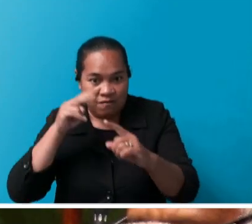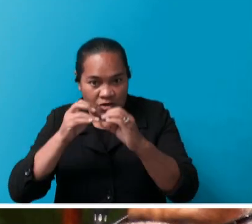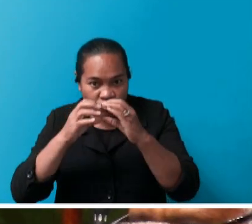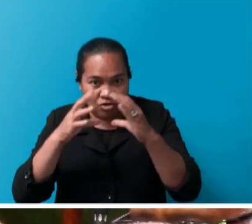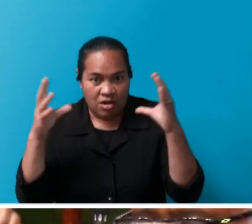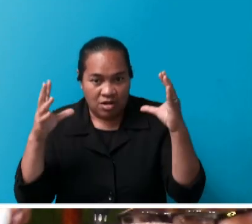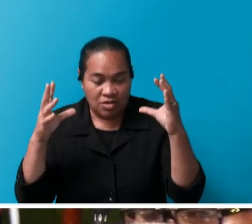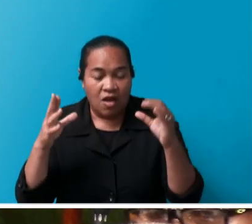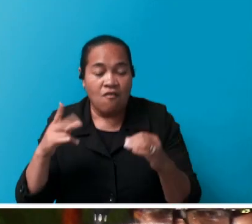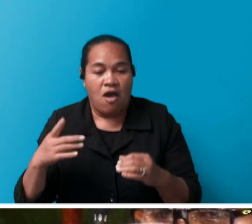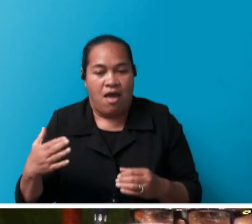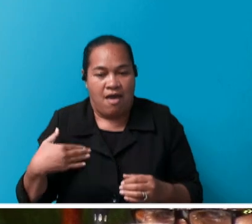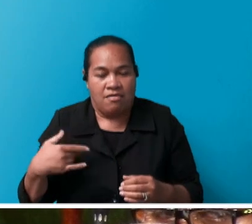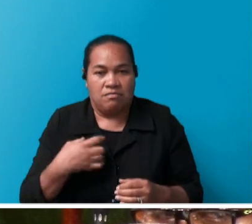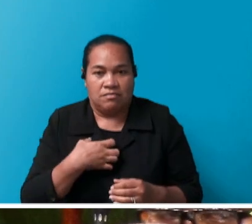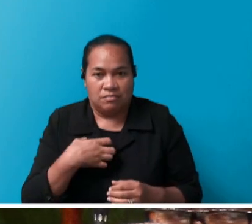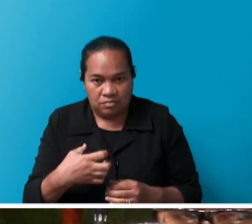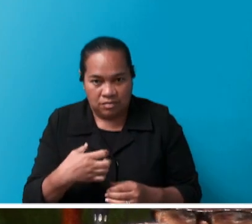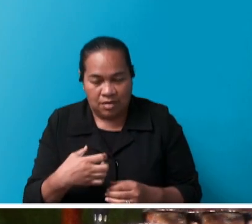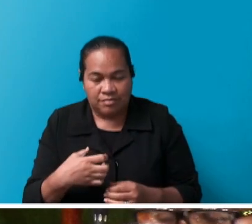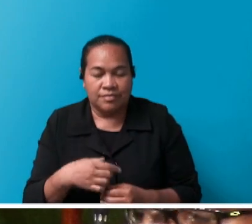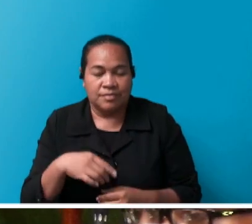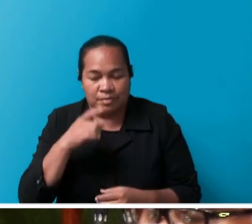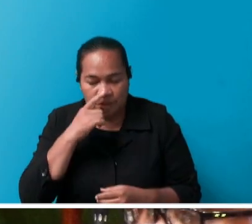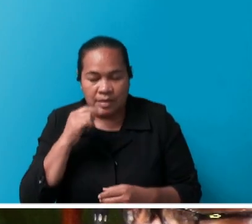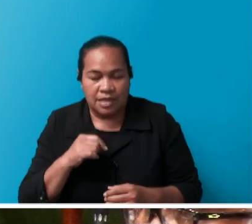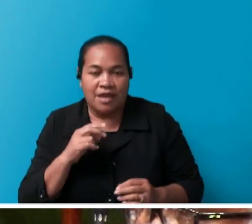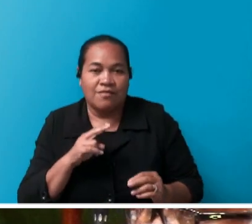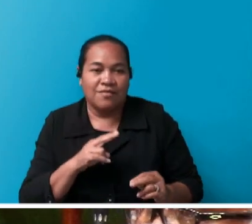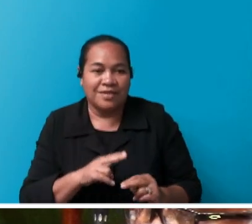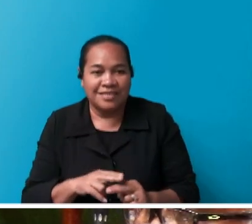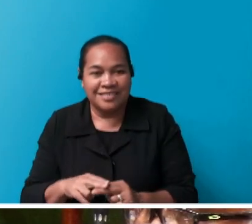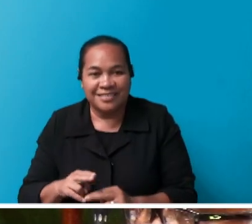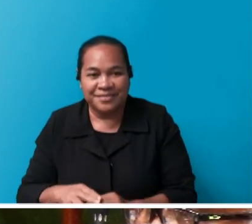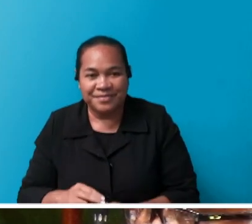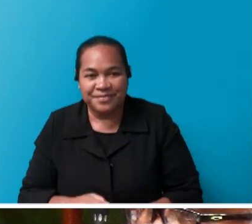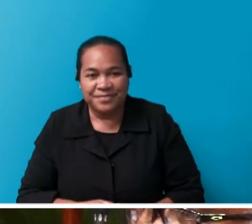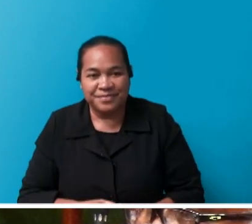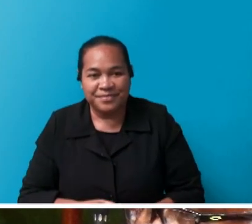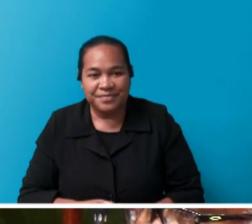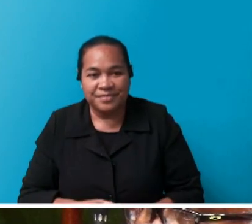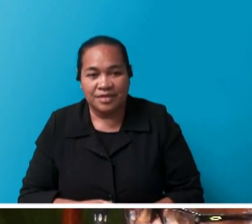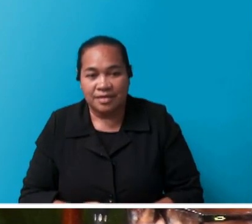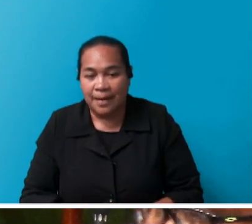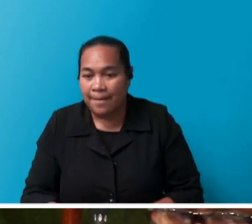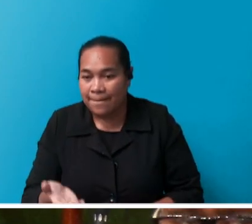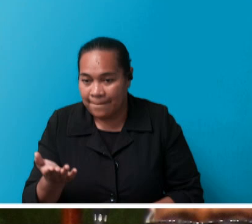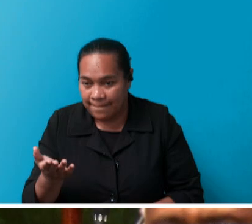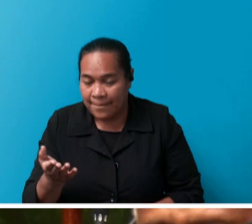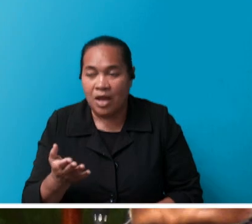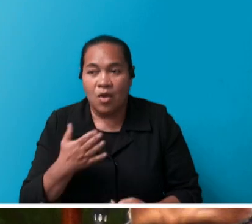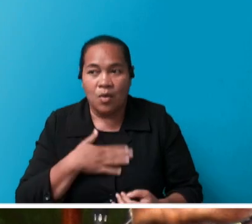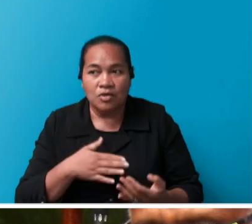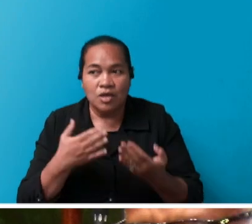a healthier population in Fiji. To the Honorable Health Minister, sir, I thank you